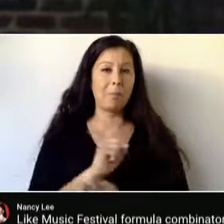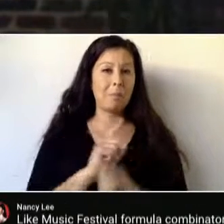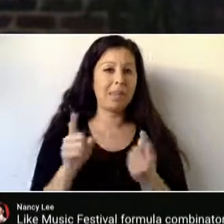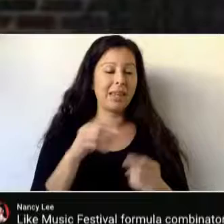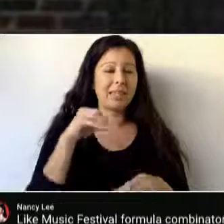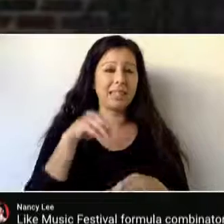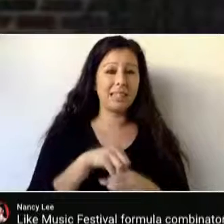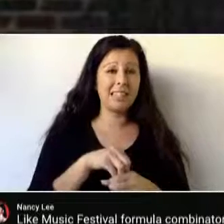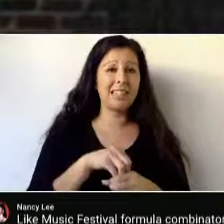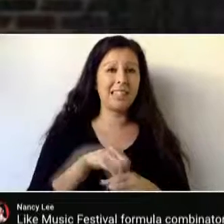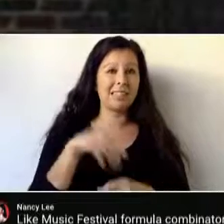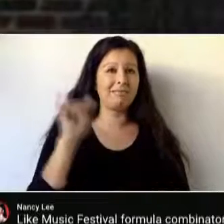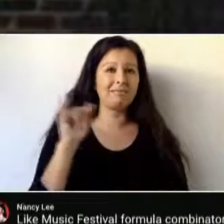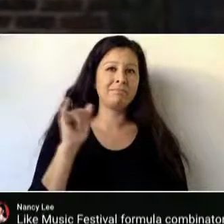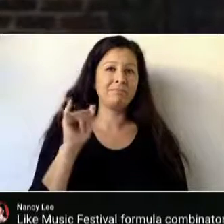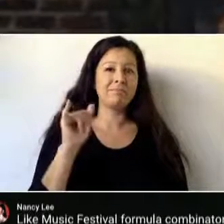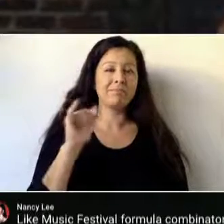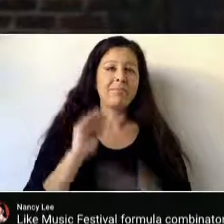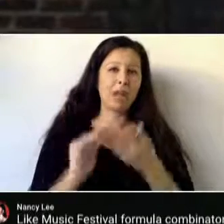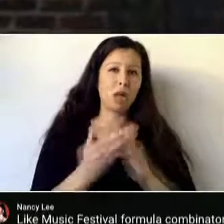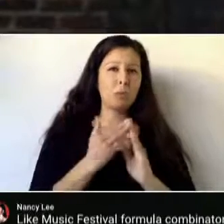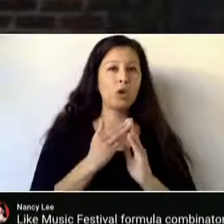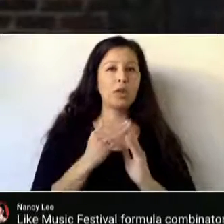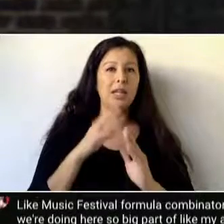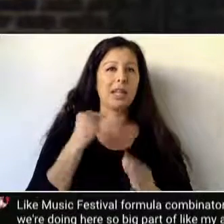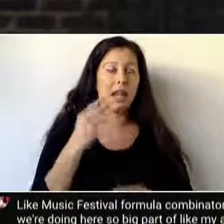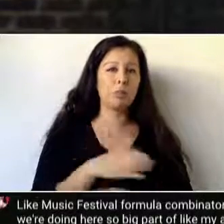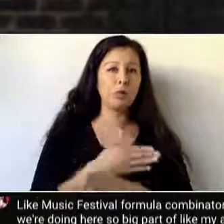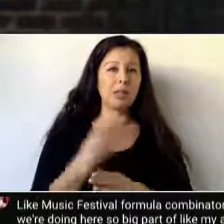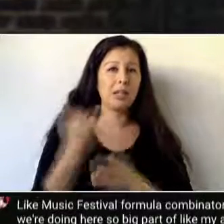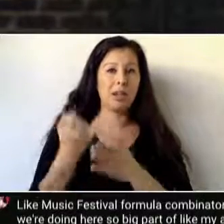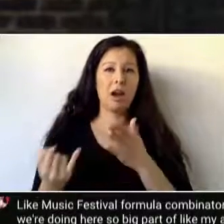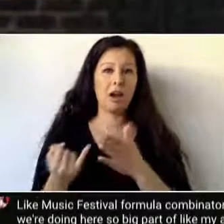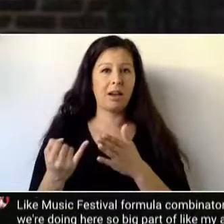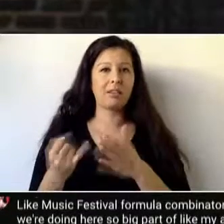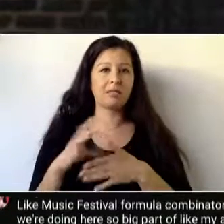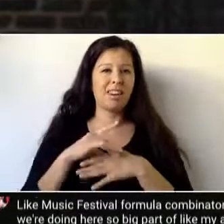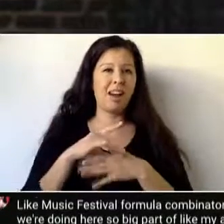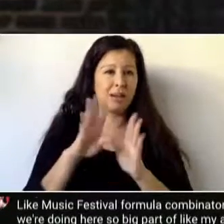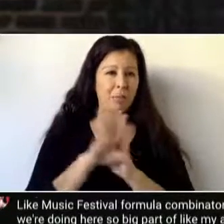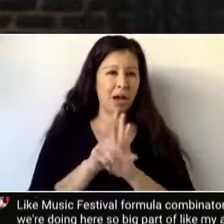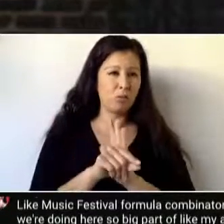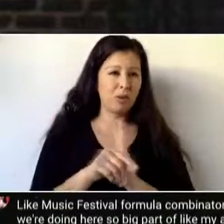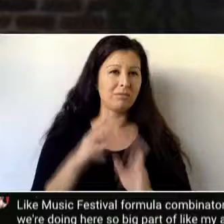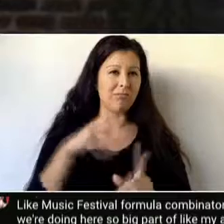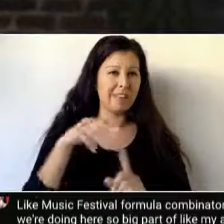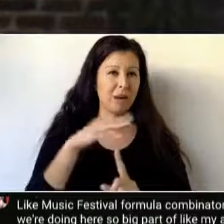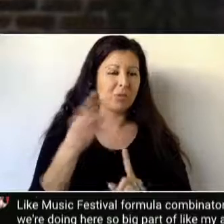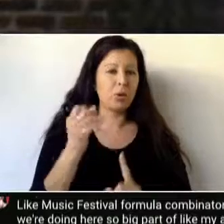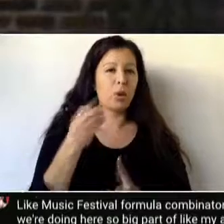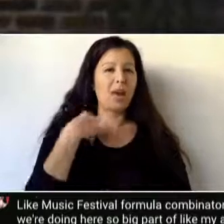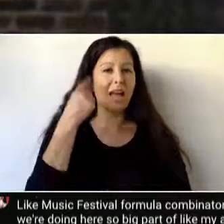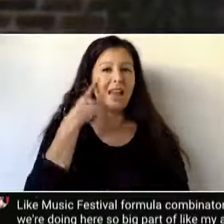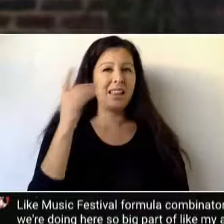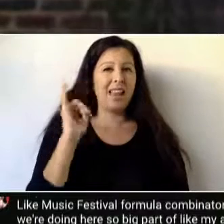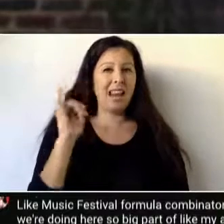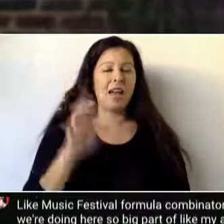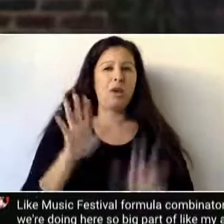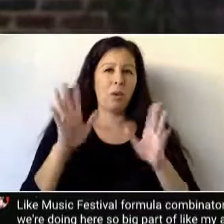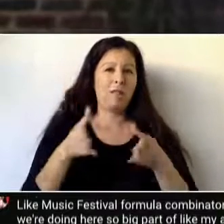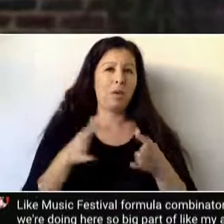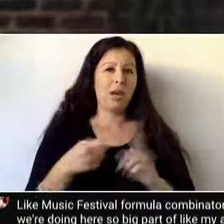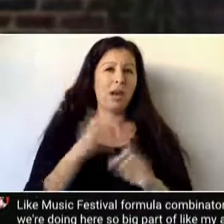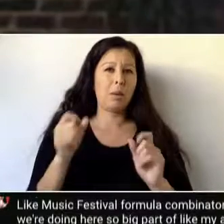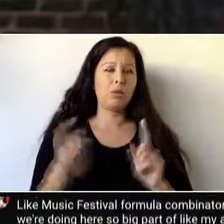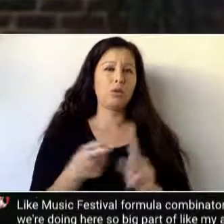met in like a community and music and art context. So I think it's like a great way to